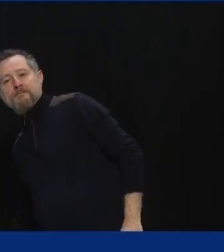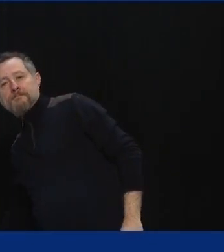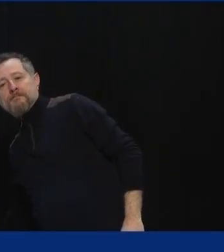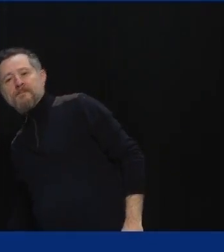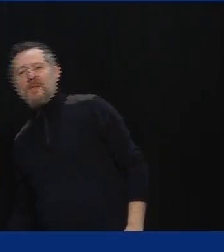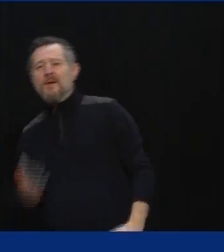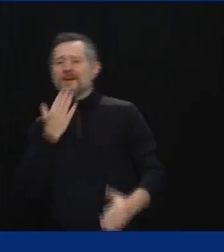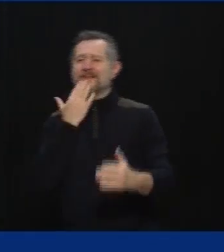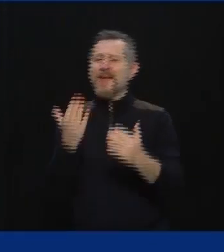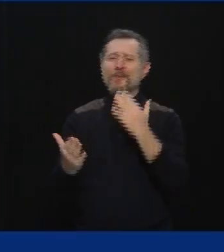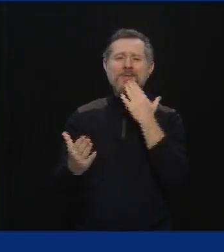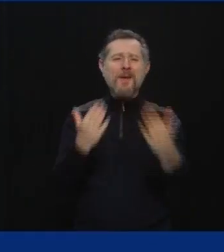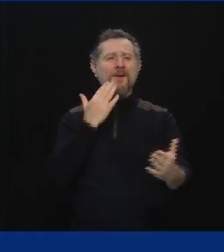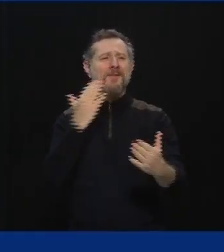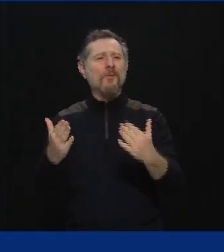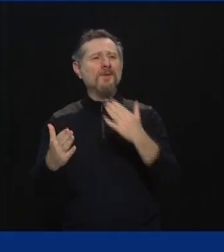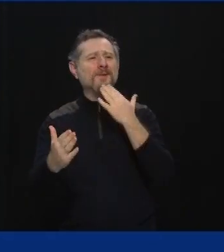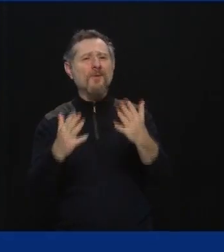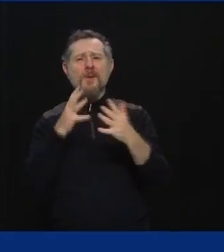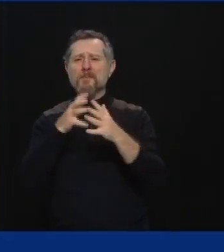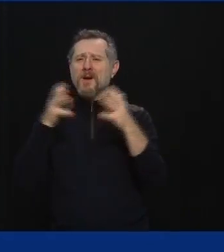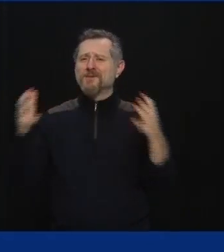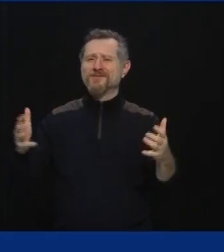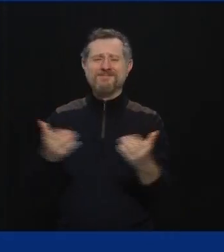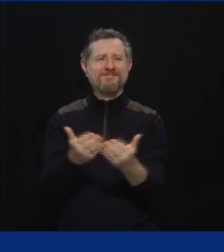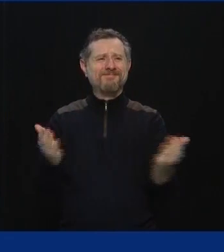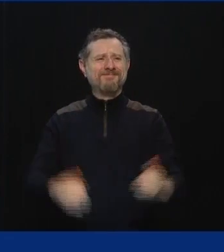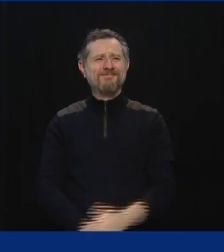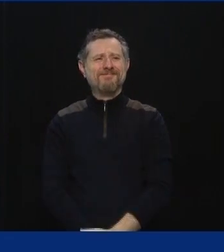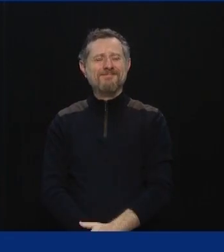Thank you. Thank you very much.